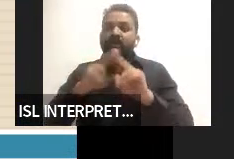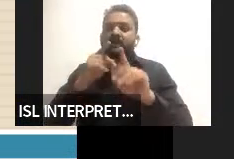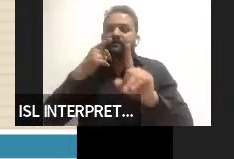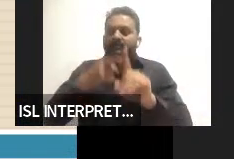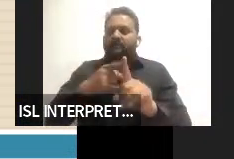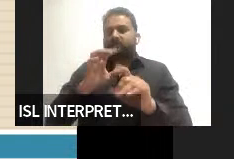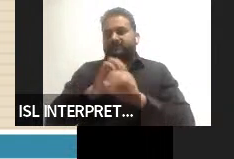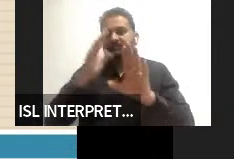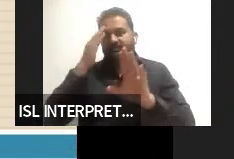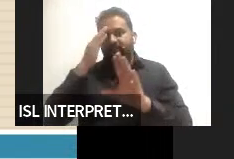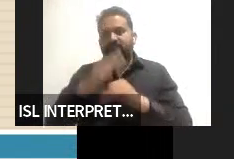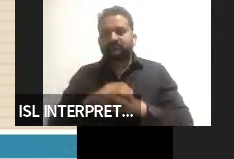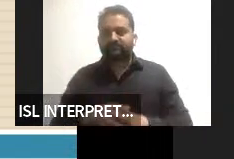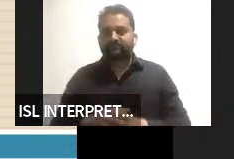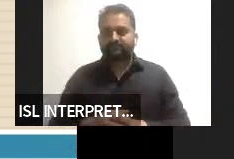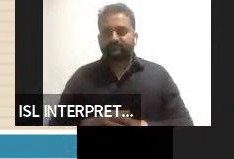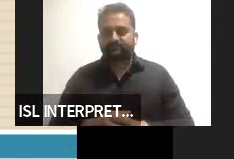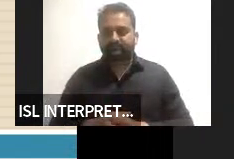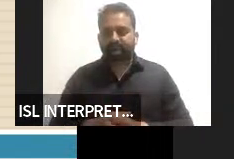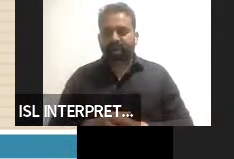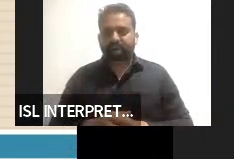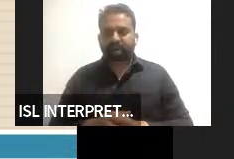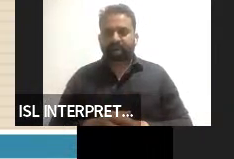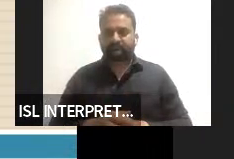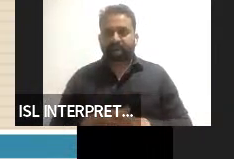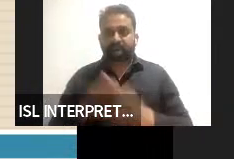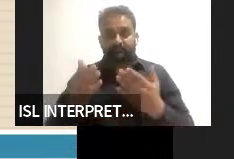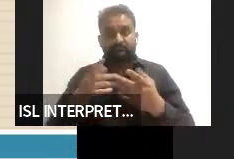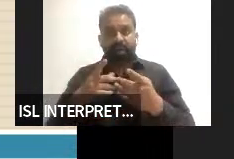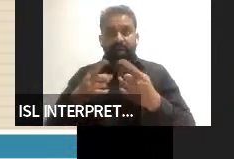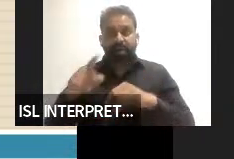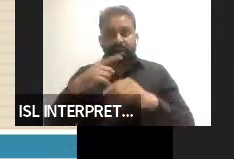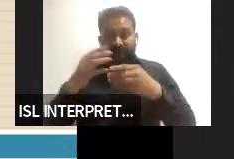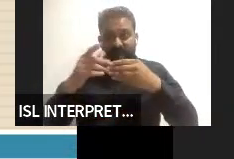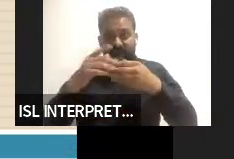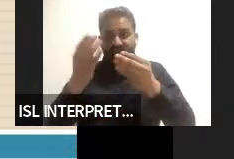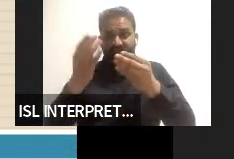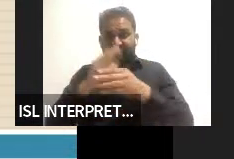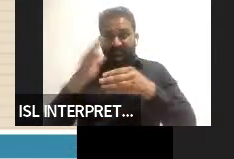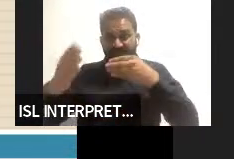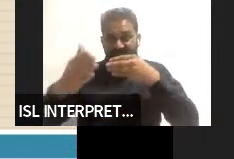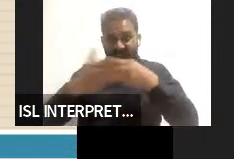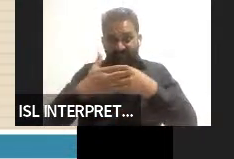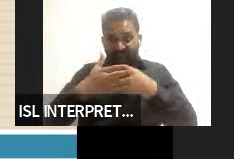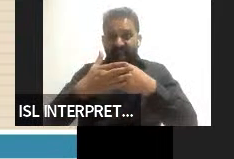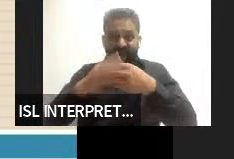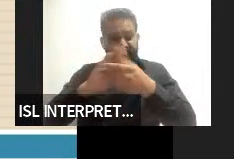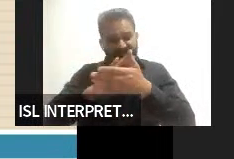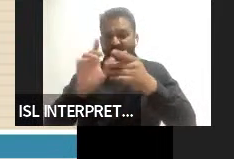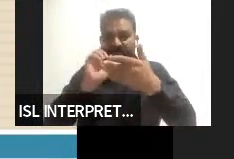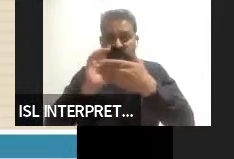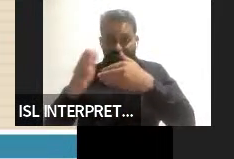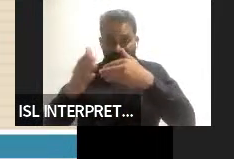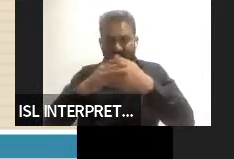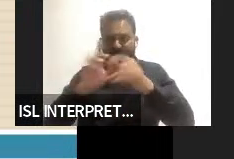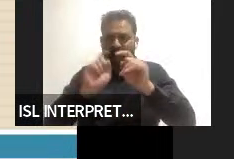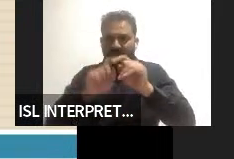submitting. When you are attaching the file, you should open it, because generally we submit